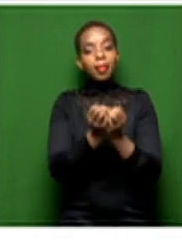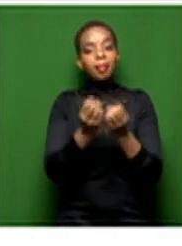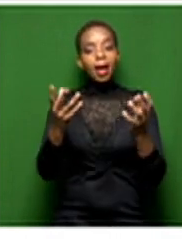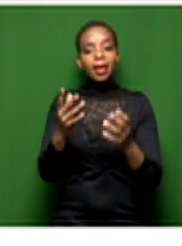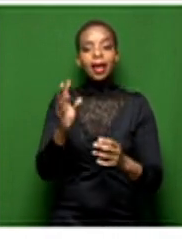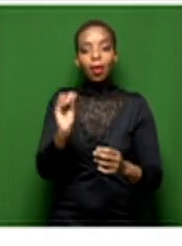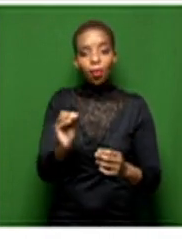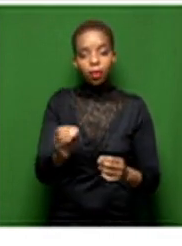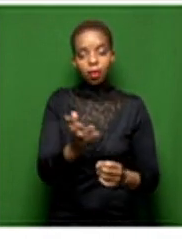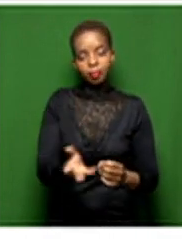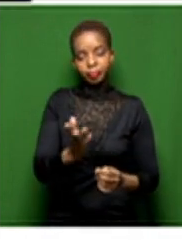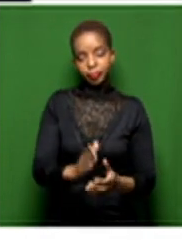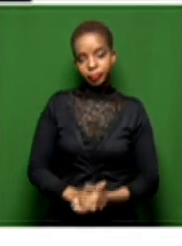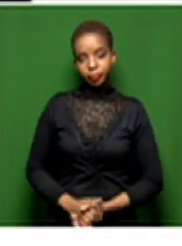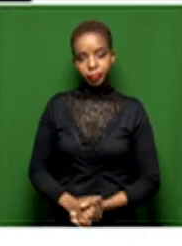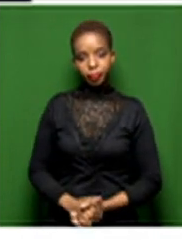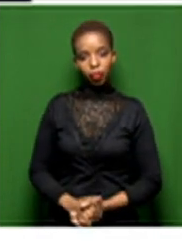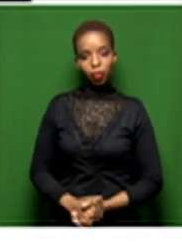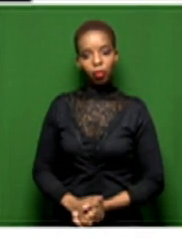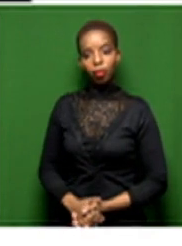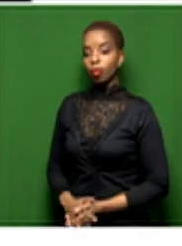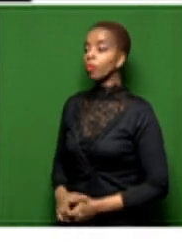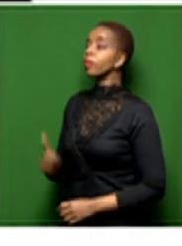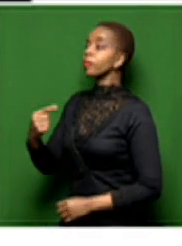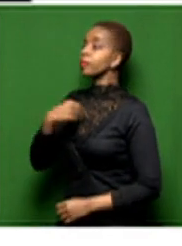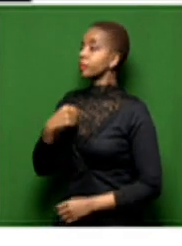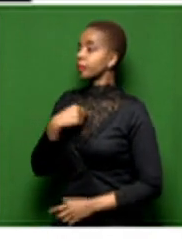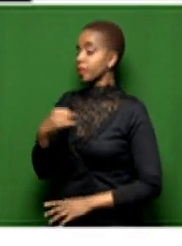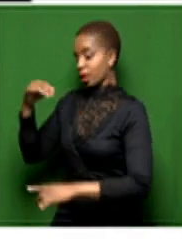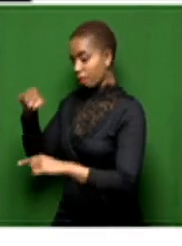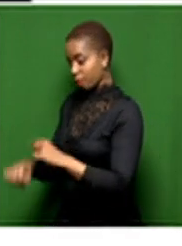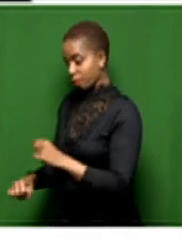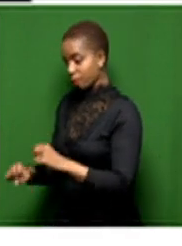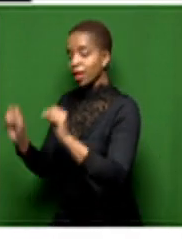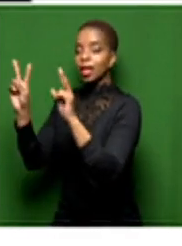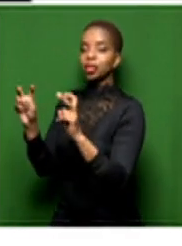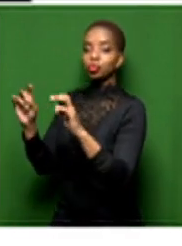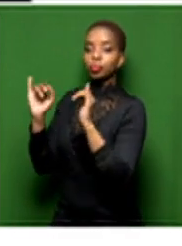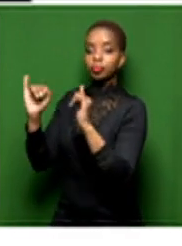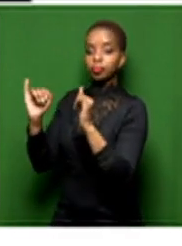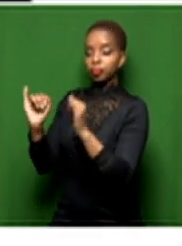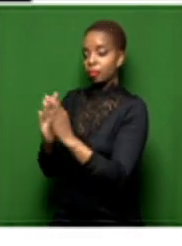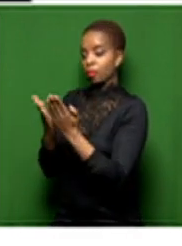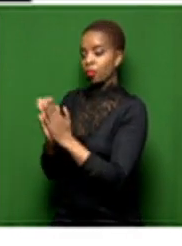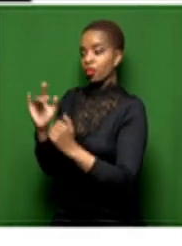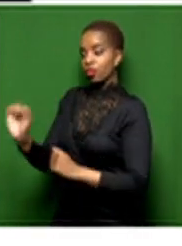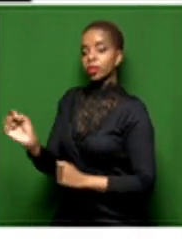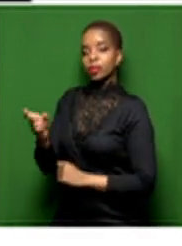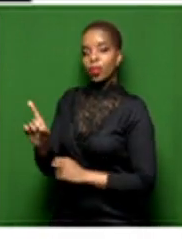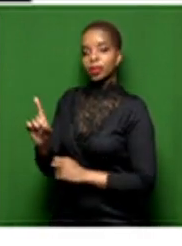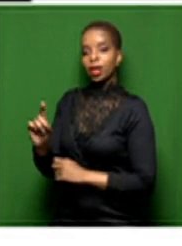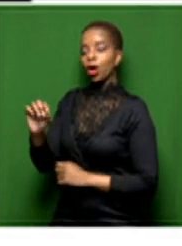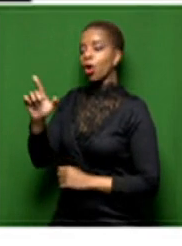debt. I found the most intriguing issue in the book was lobola, and you mentioned how this can